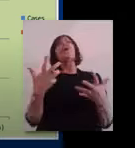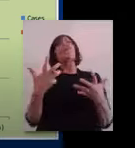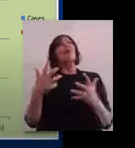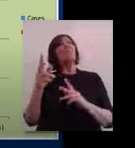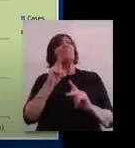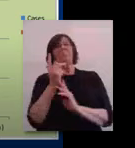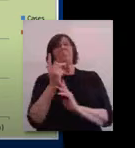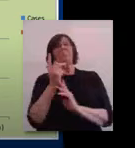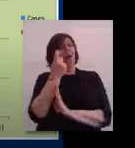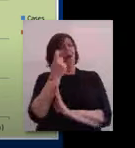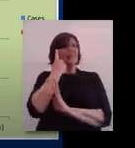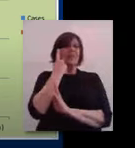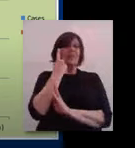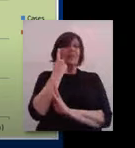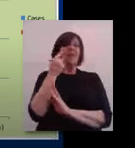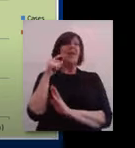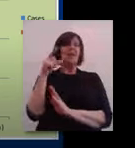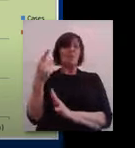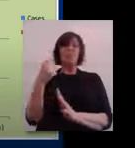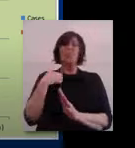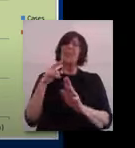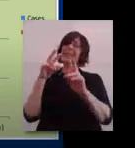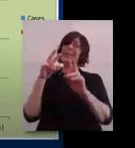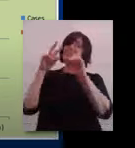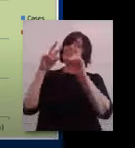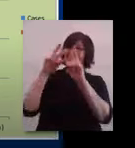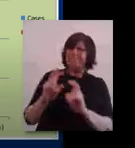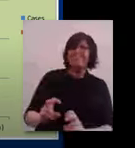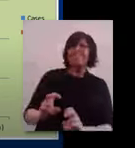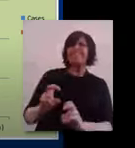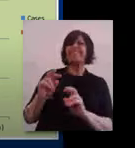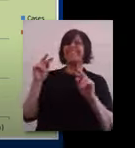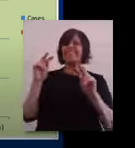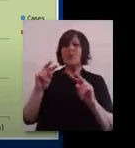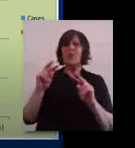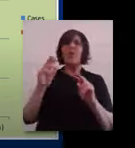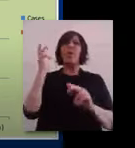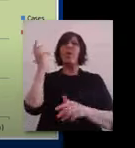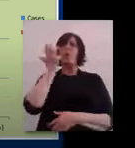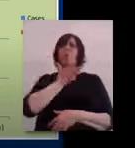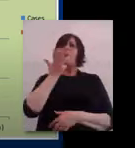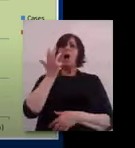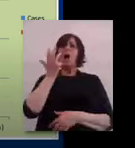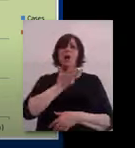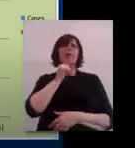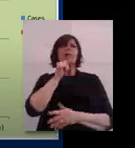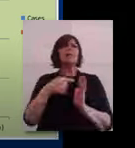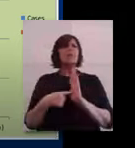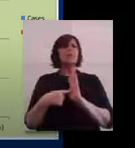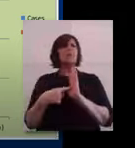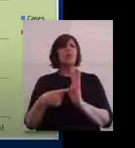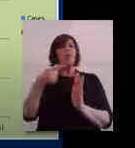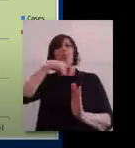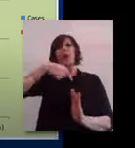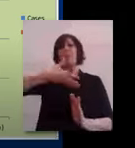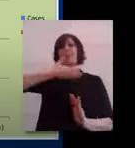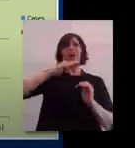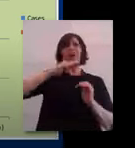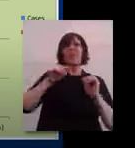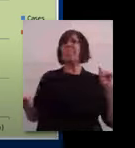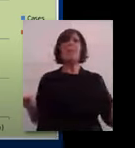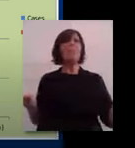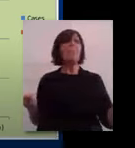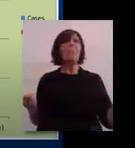do this analysis to take a look at it, and we did, and it doesn't show that we're better than these communities. It actually shows as a percentage of